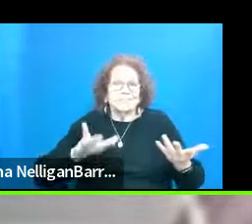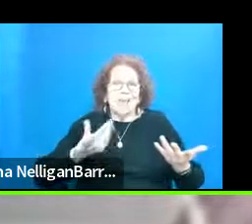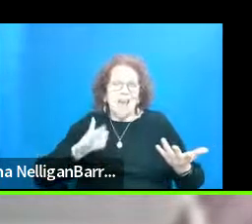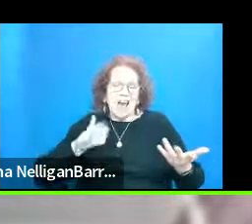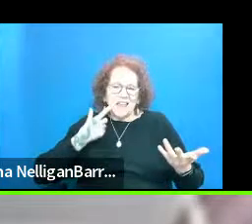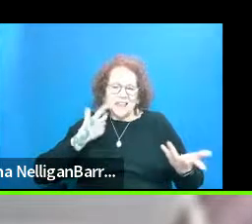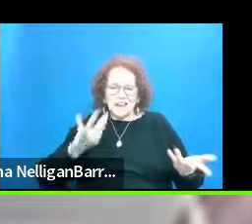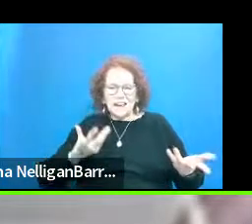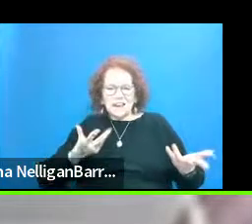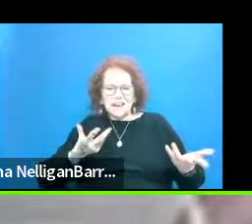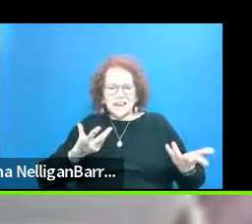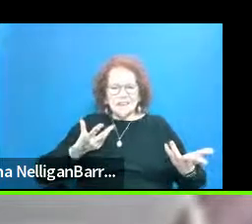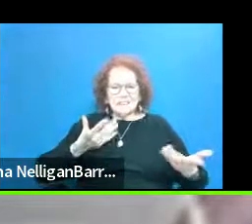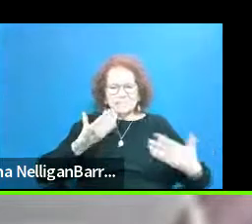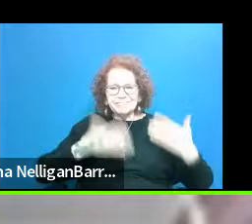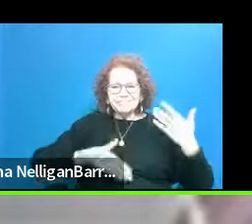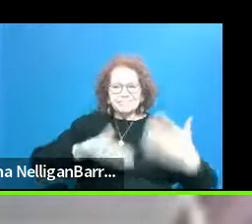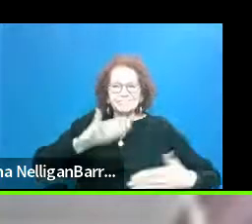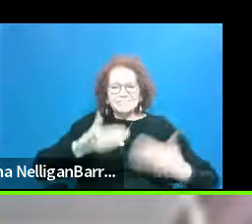items. I do have